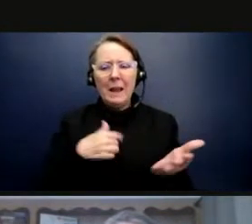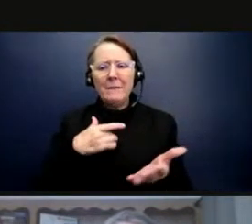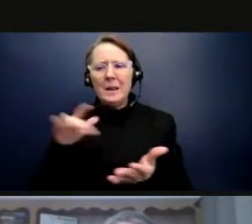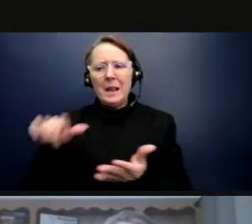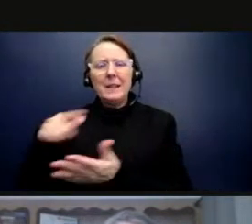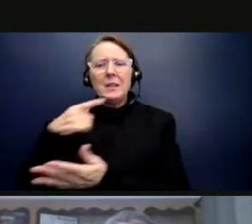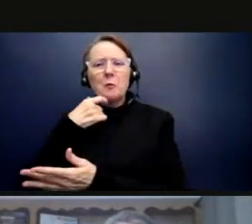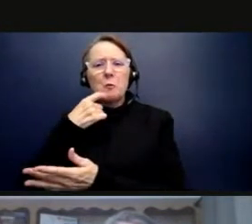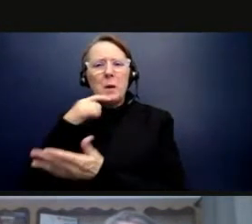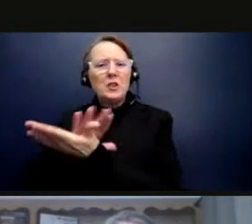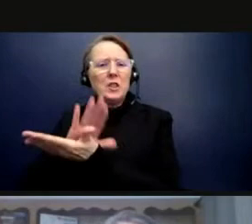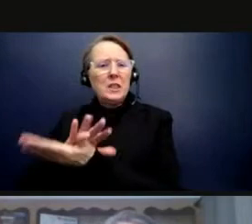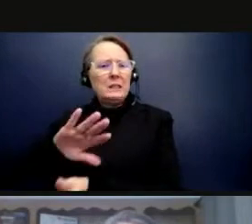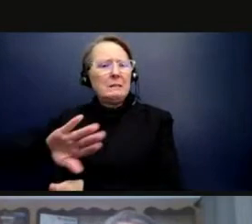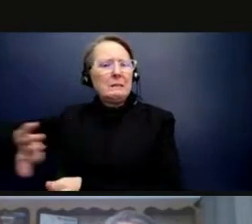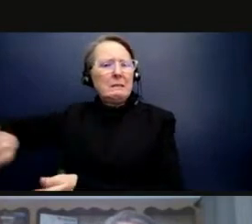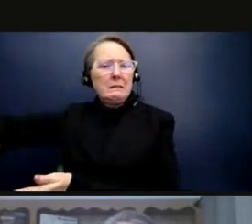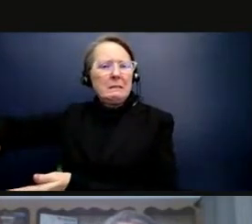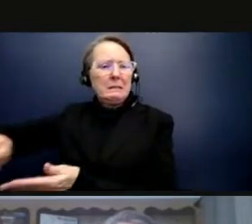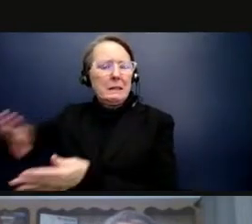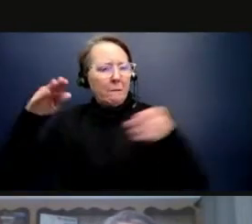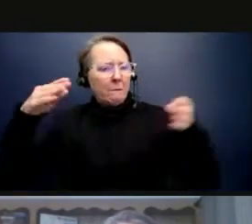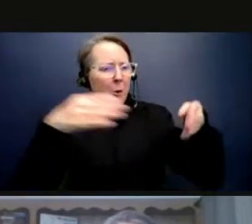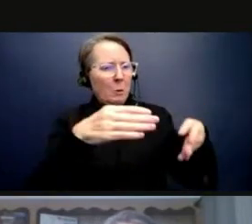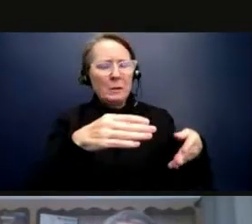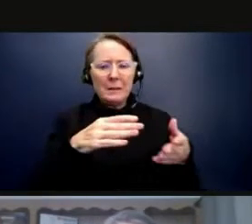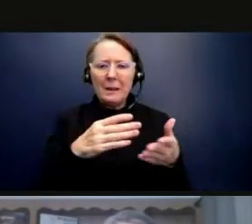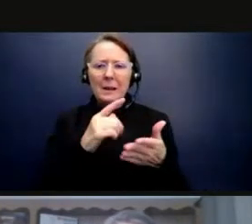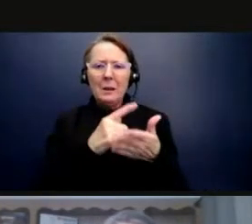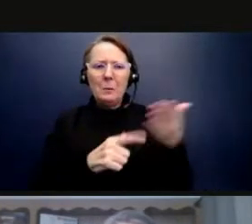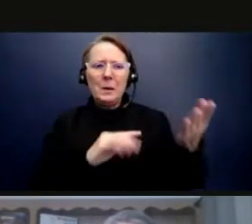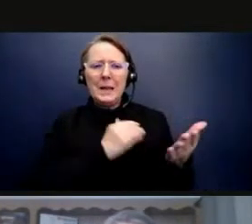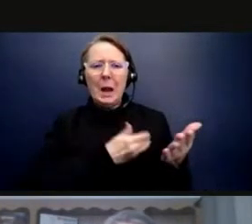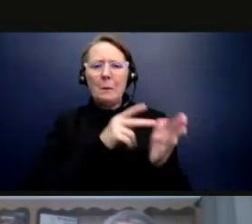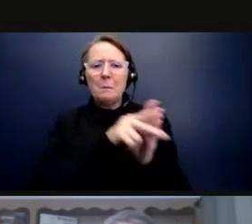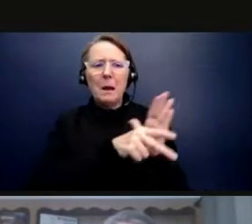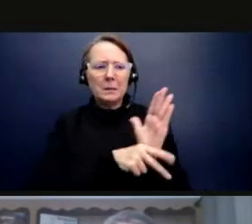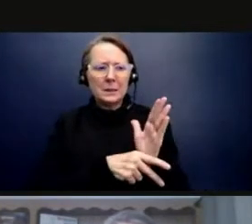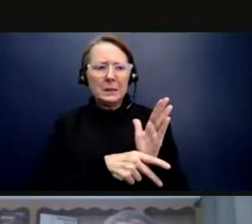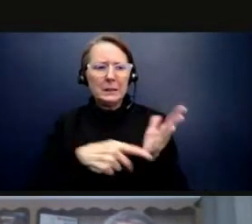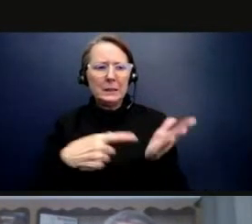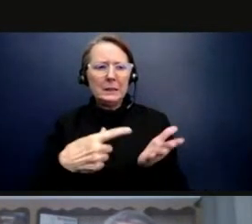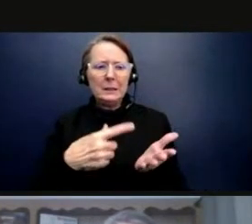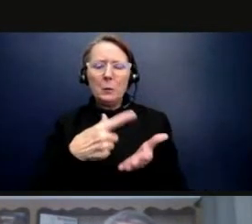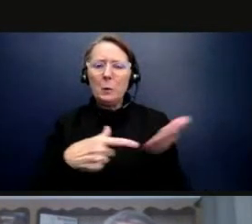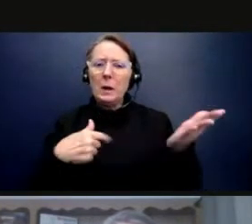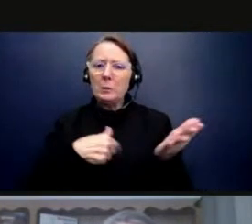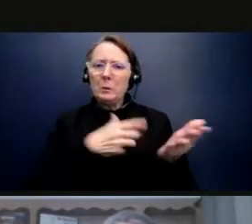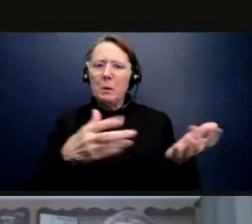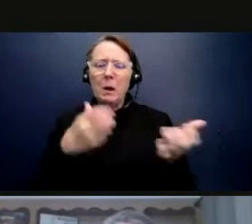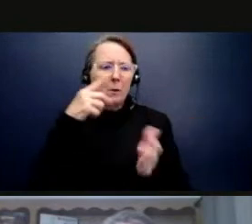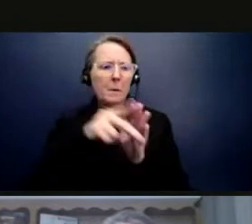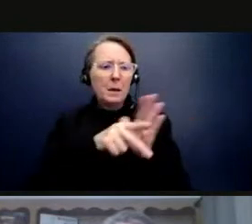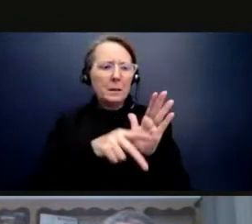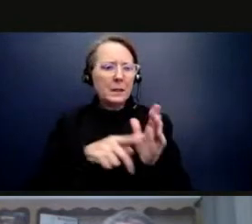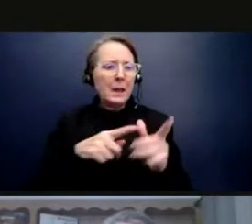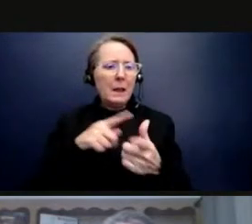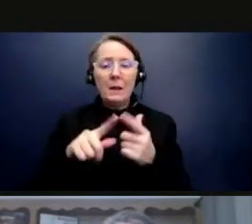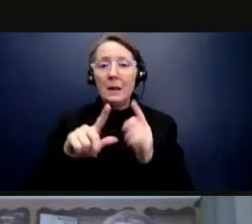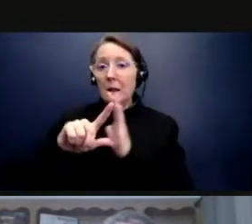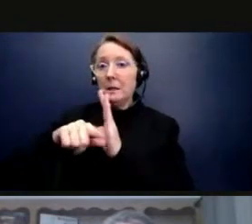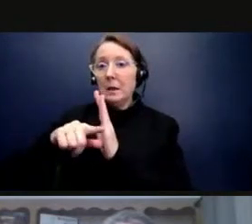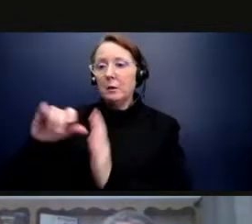way of looking at it. I want to focus really on the policy conversation. And then Josh is going to give us